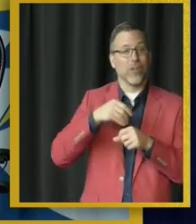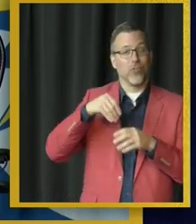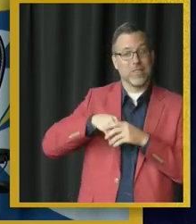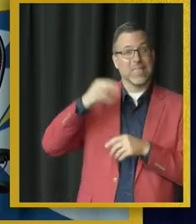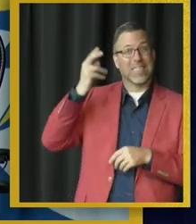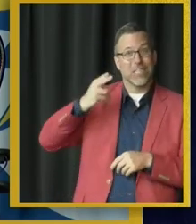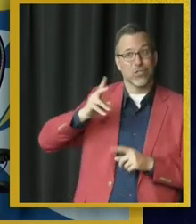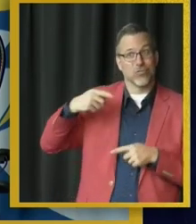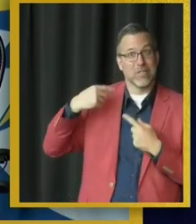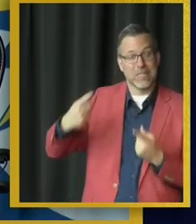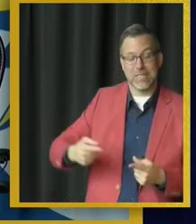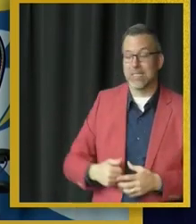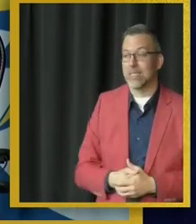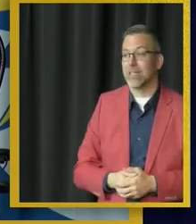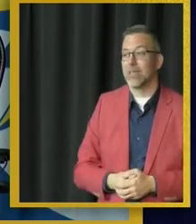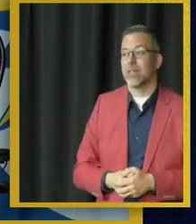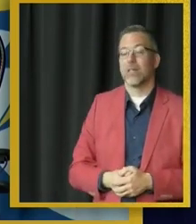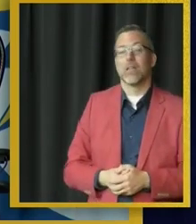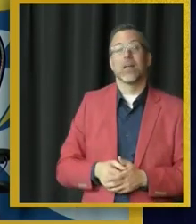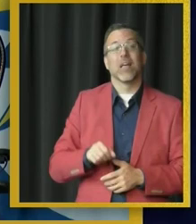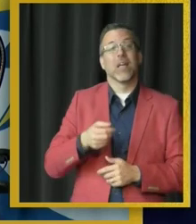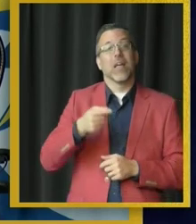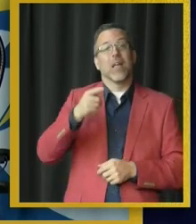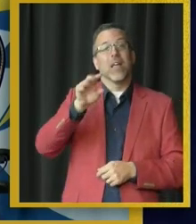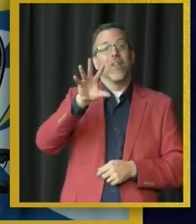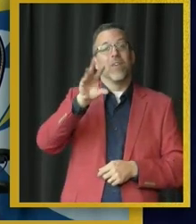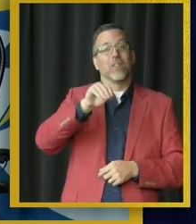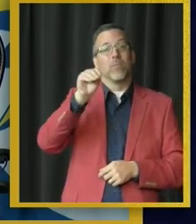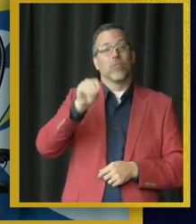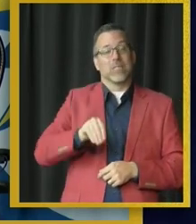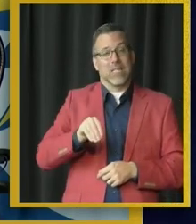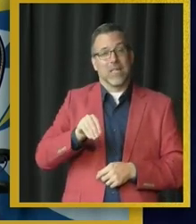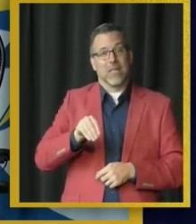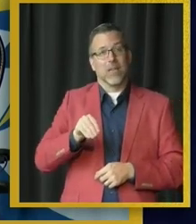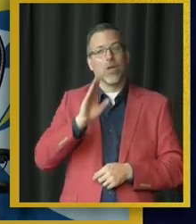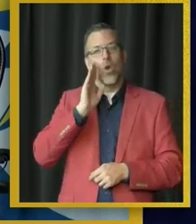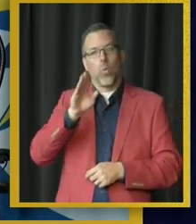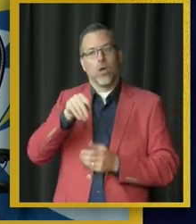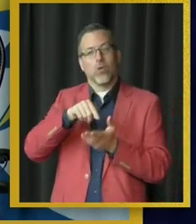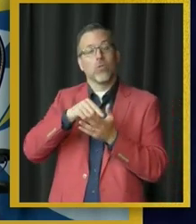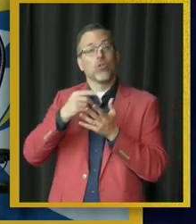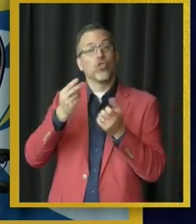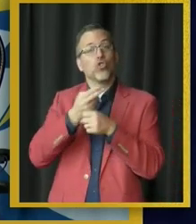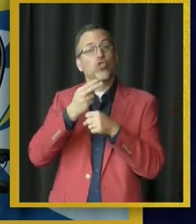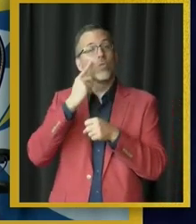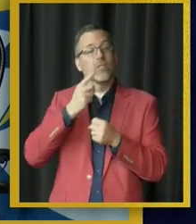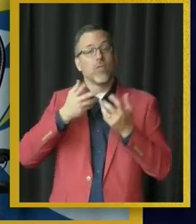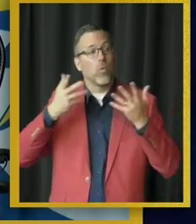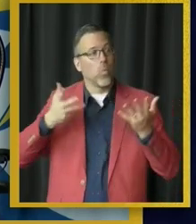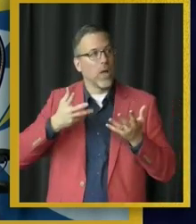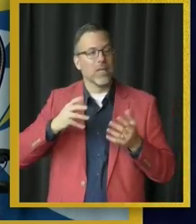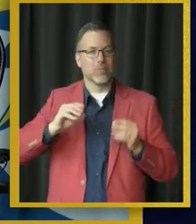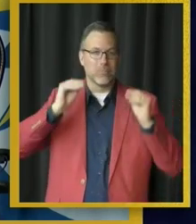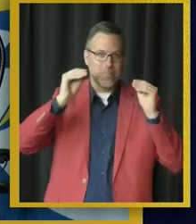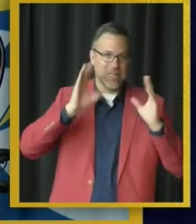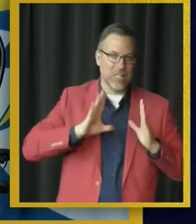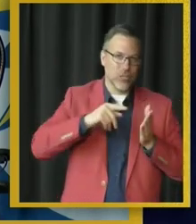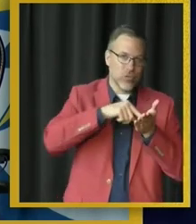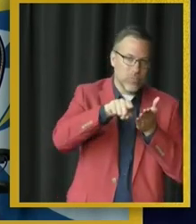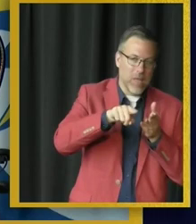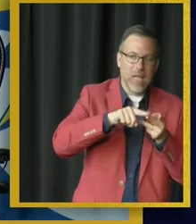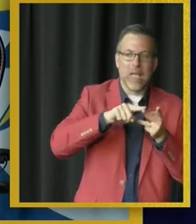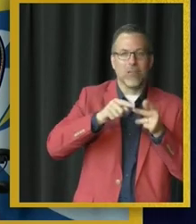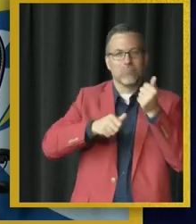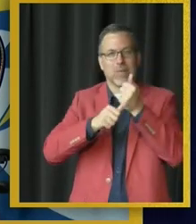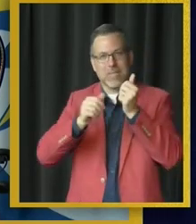far. And over half of that new spending goes directly into the pockets of our teachers and support staff through salary increases and